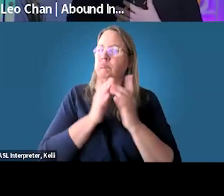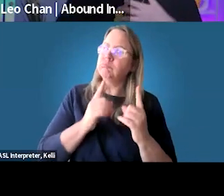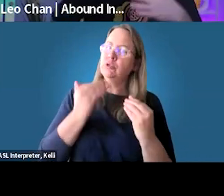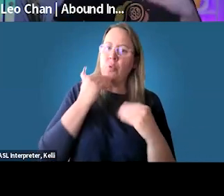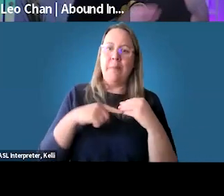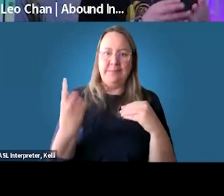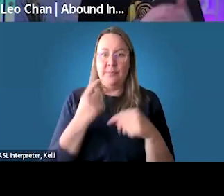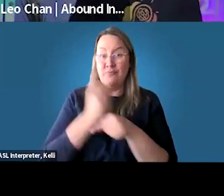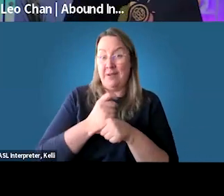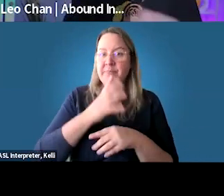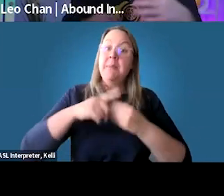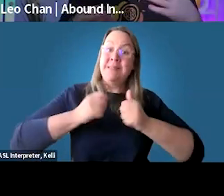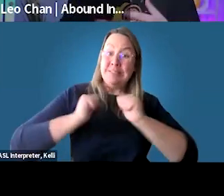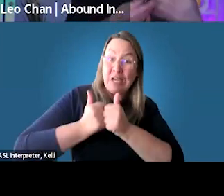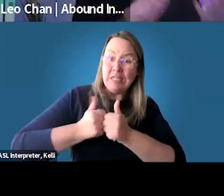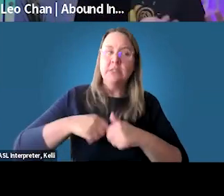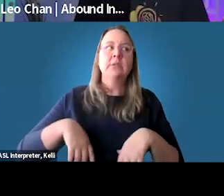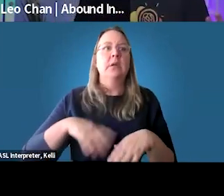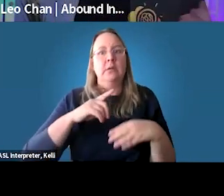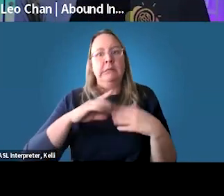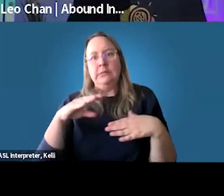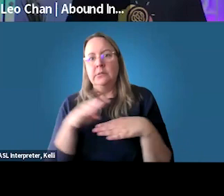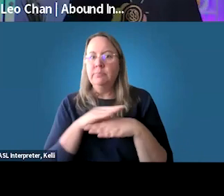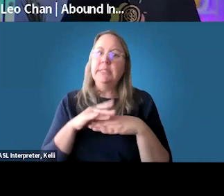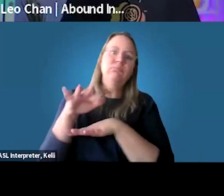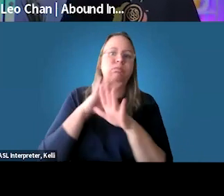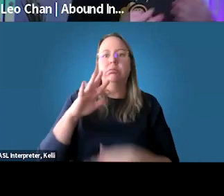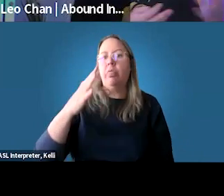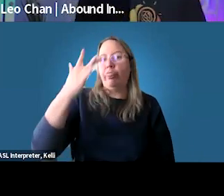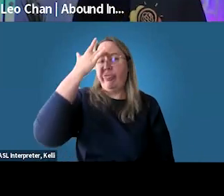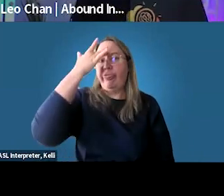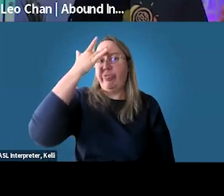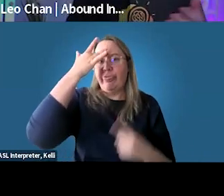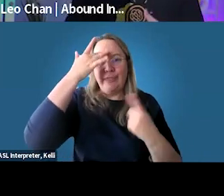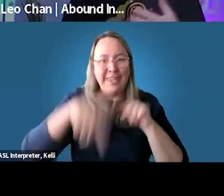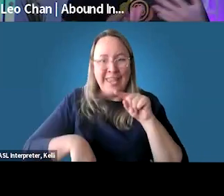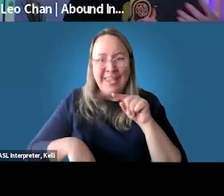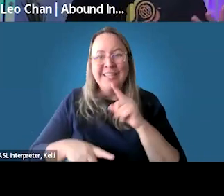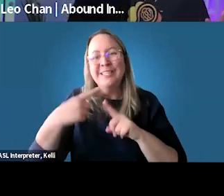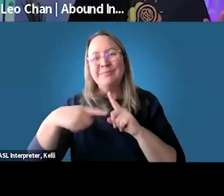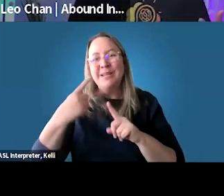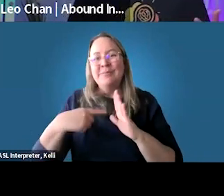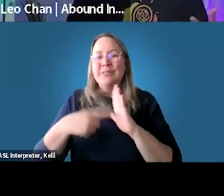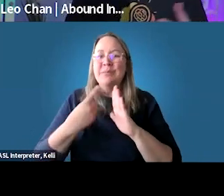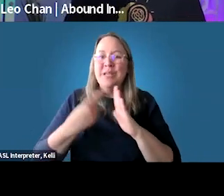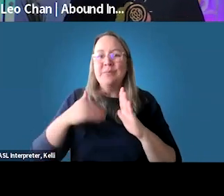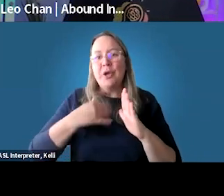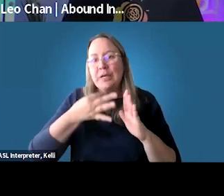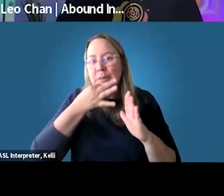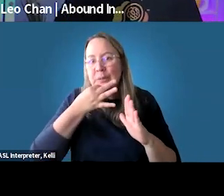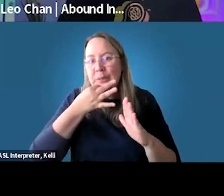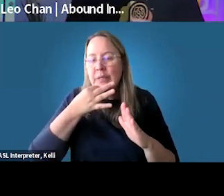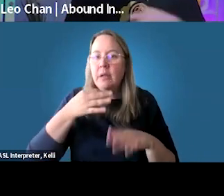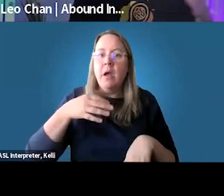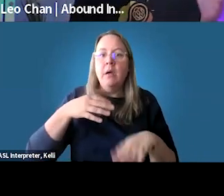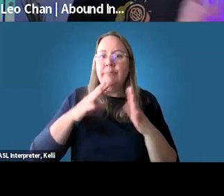something. We talked about the challenges, right? Being too busy is one of the killers. We've been taught that it's bad. Sometimes our expertise can get in the way of